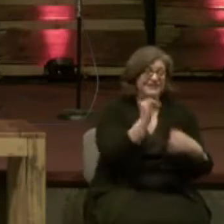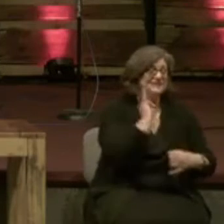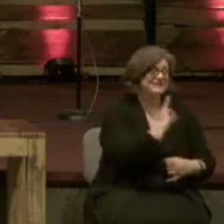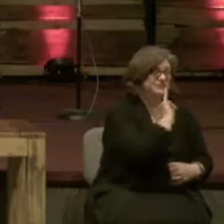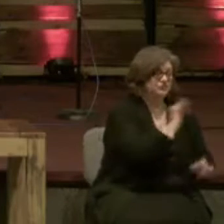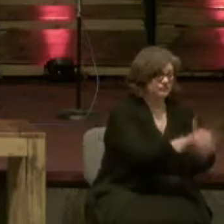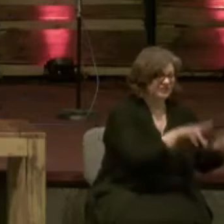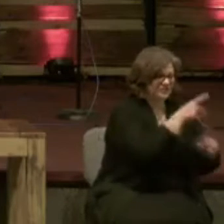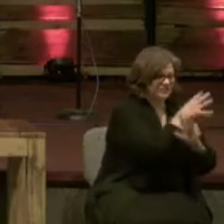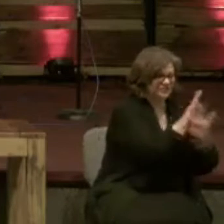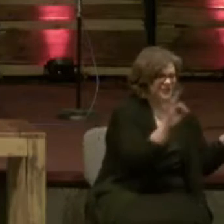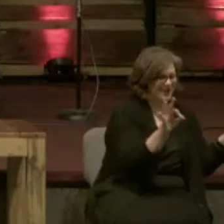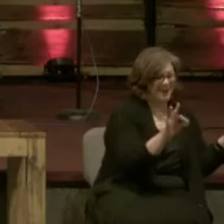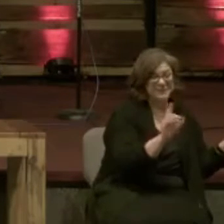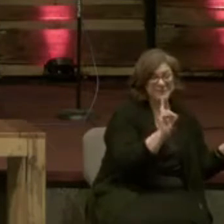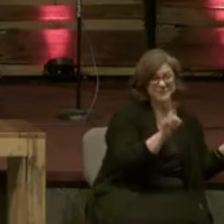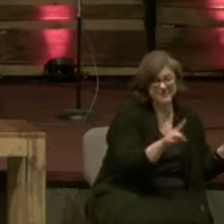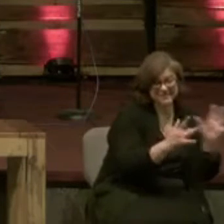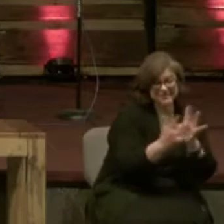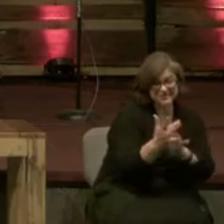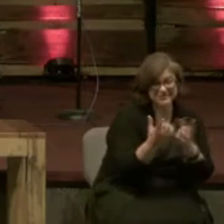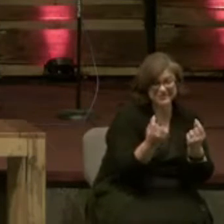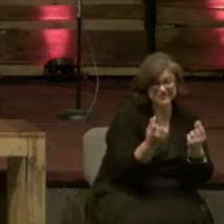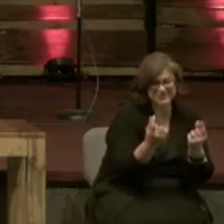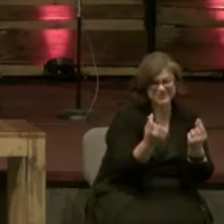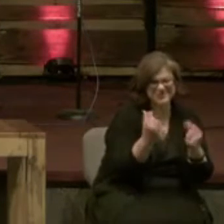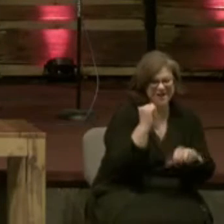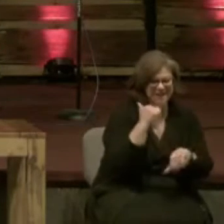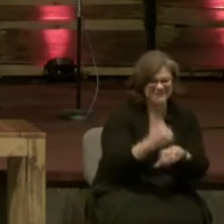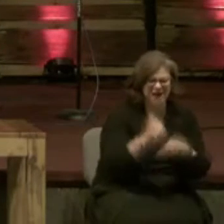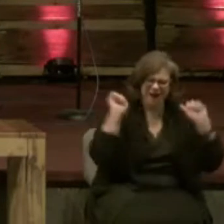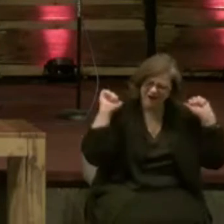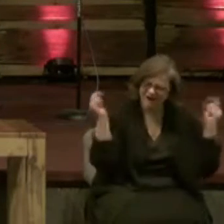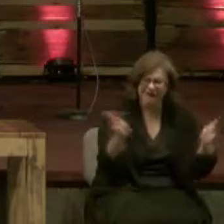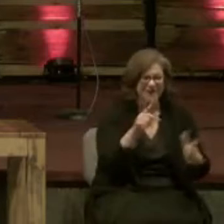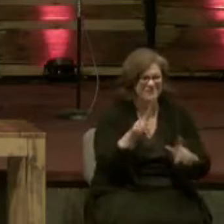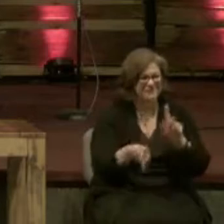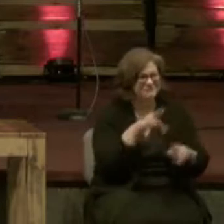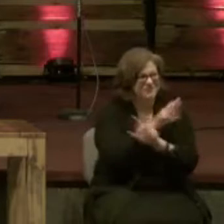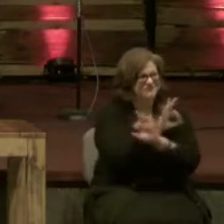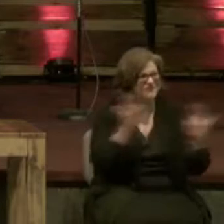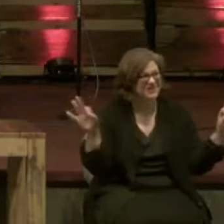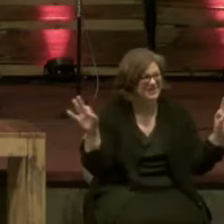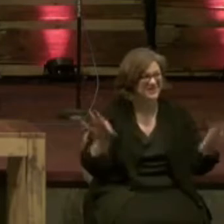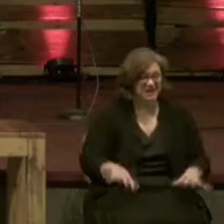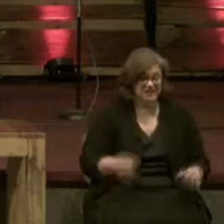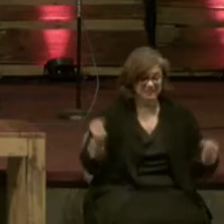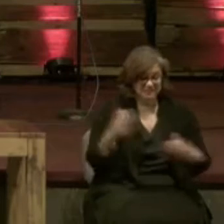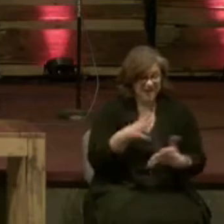free from the oppression and control of sin and the fear of death.